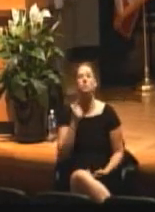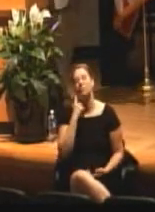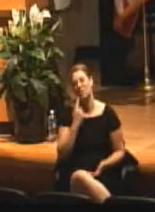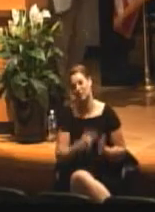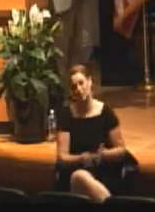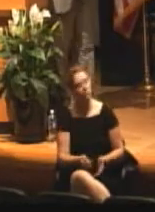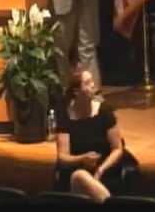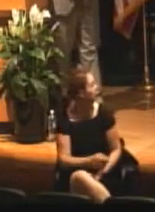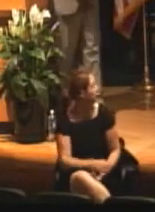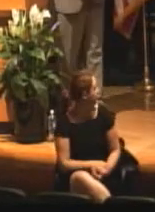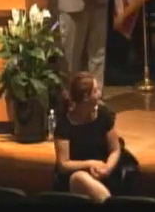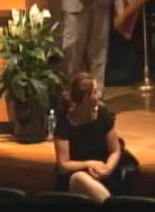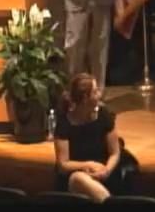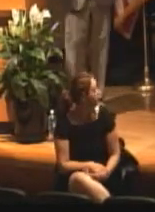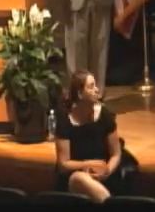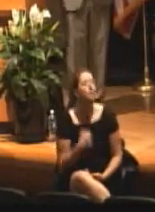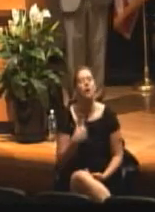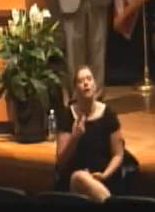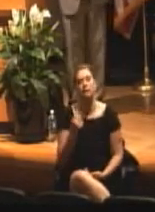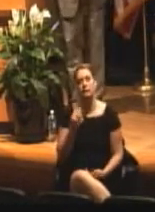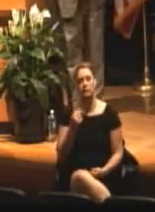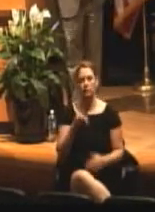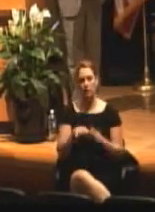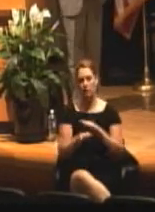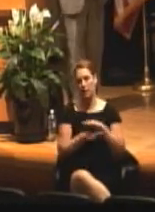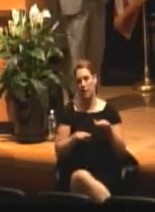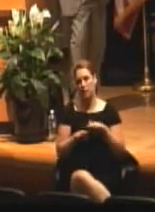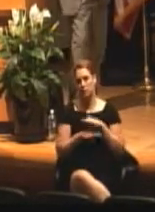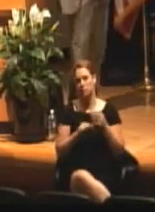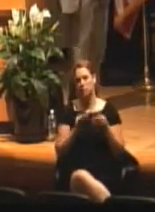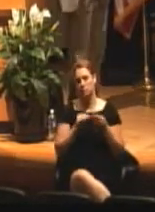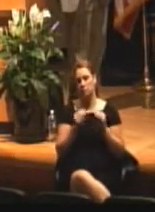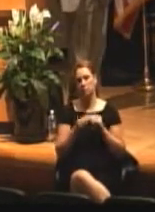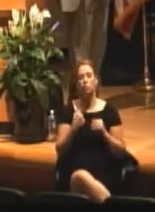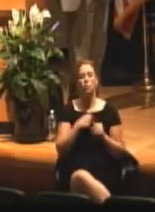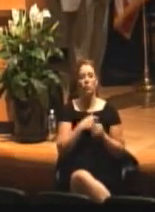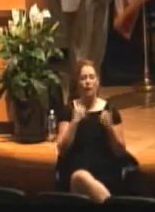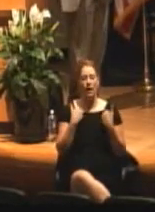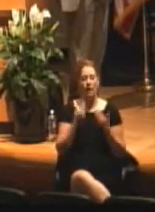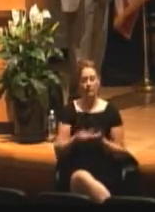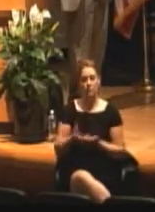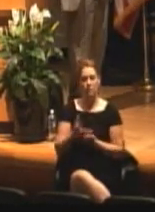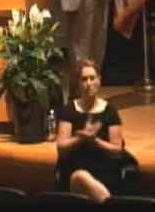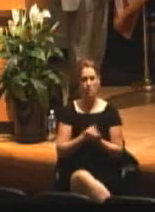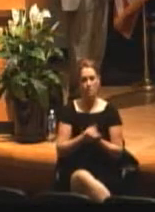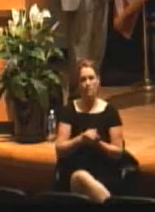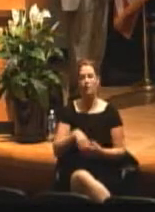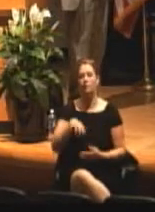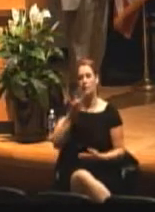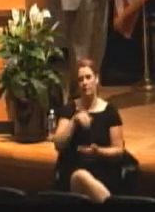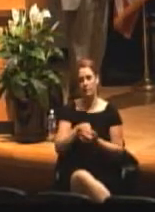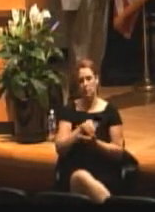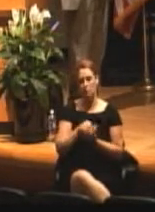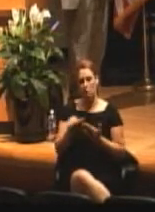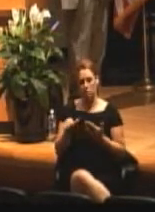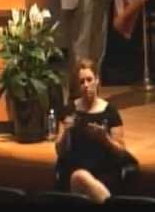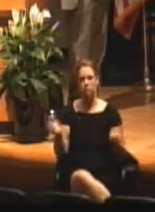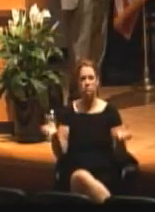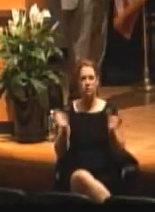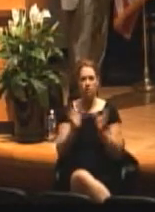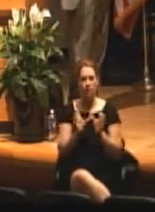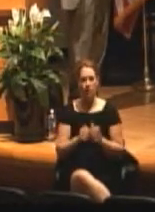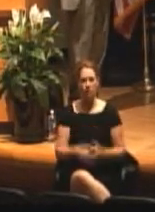as an example, and I can read it to you real quick. I put that we had a gross monthly income of $5,000 combined. So whether obviously you're